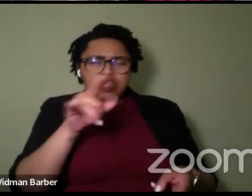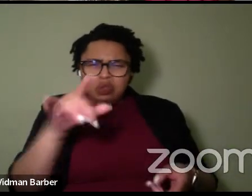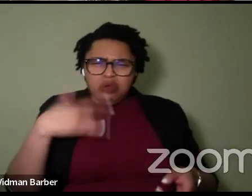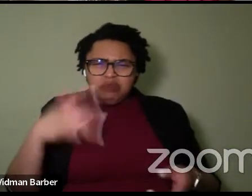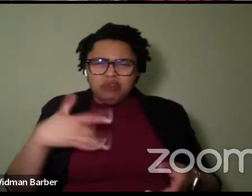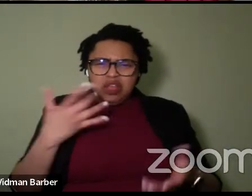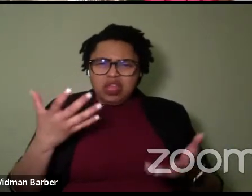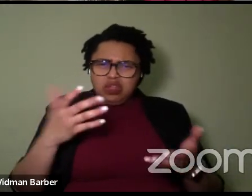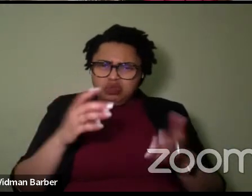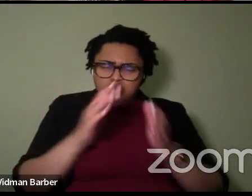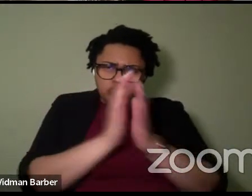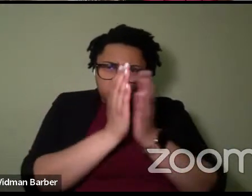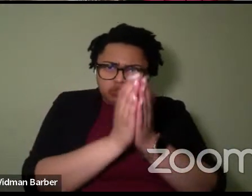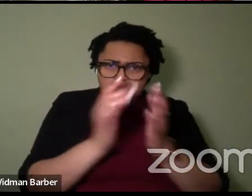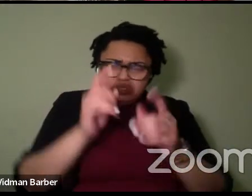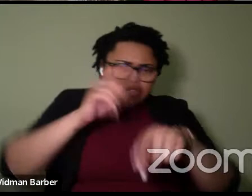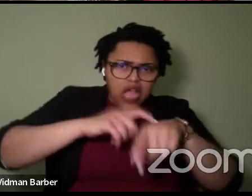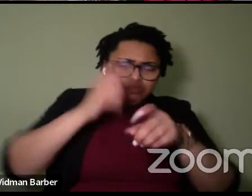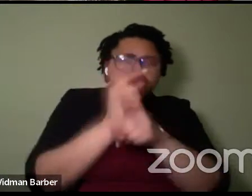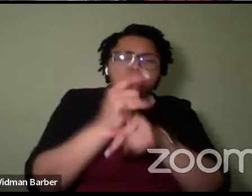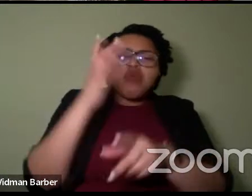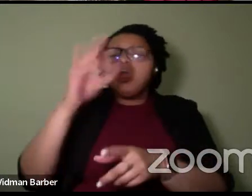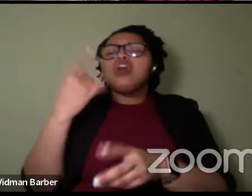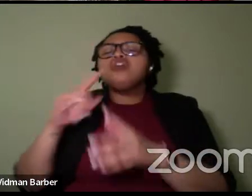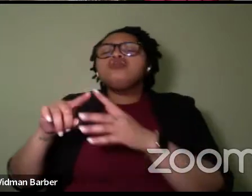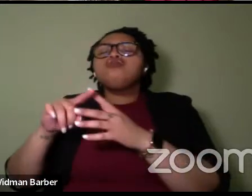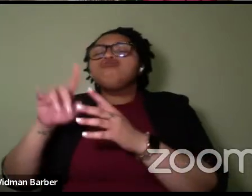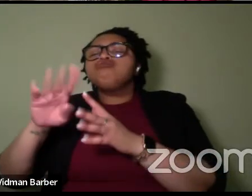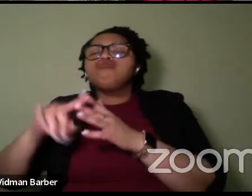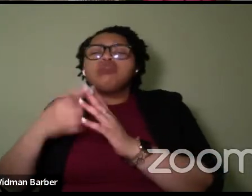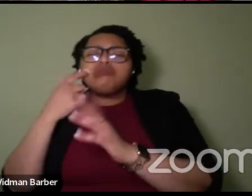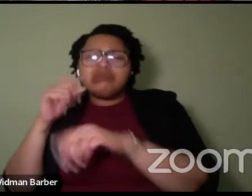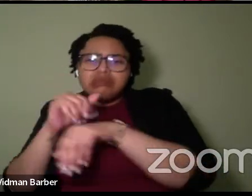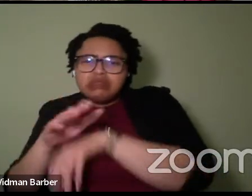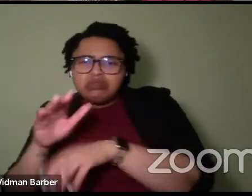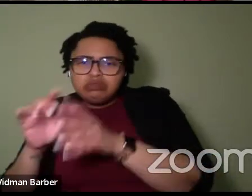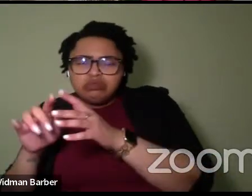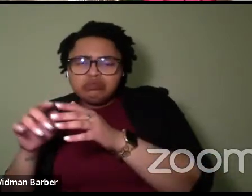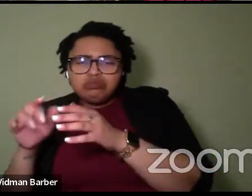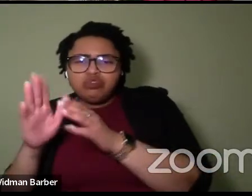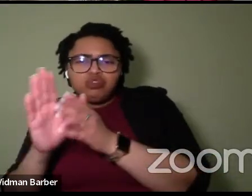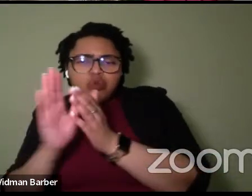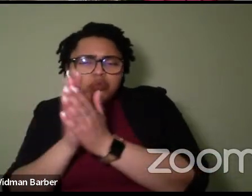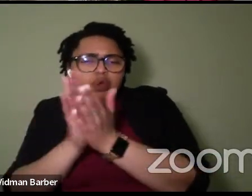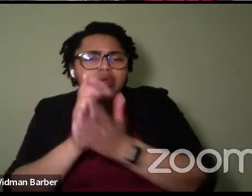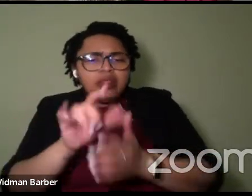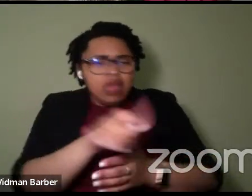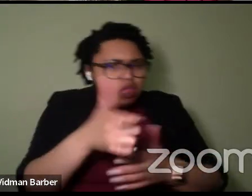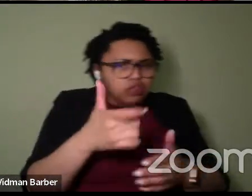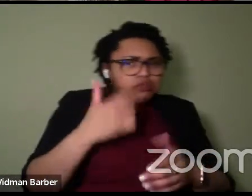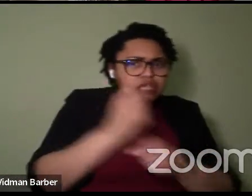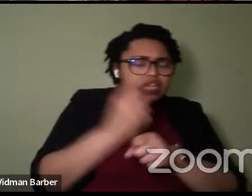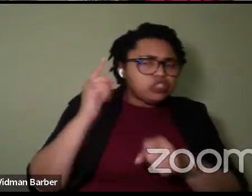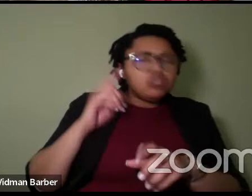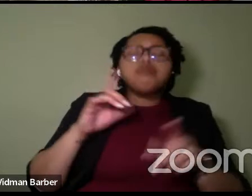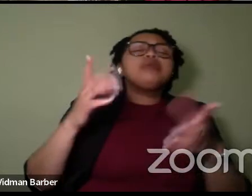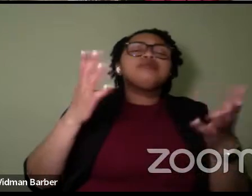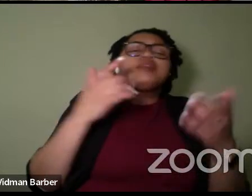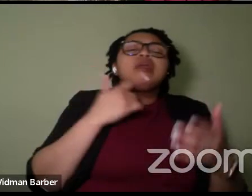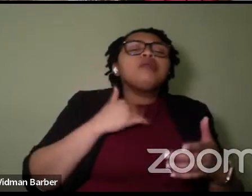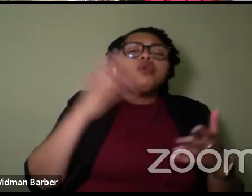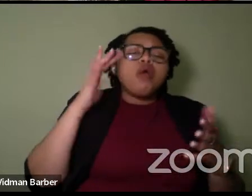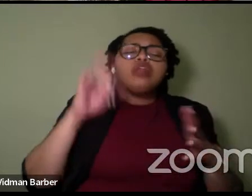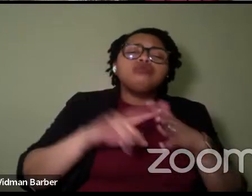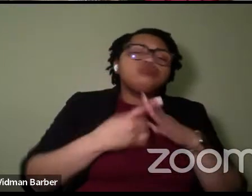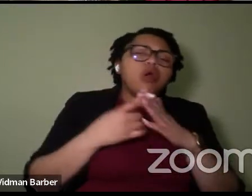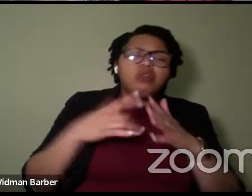talking about this in space is usually there's defenses put up. You're immediately like, oh no, I'm not reading this, I'm not going to listen. So how did you